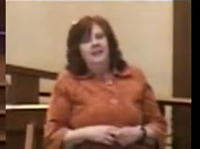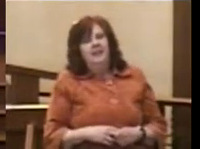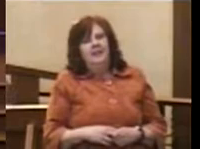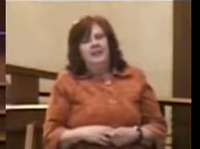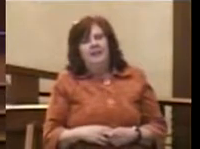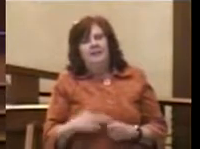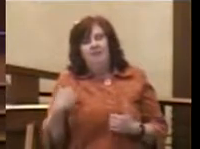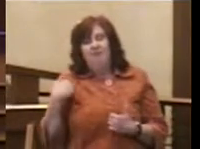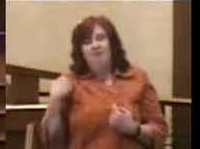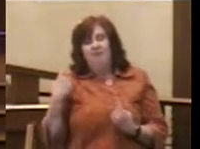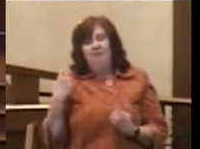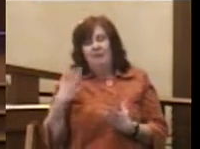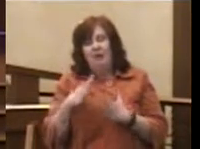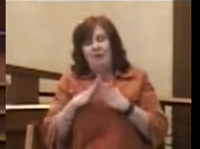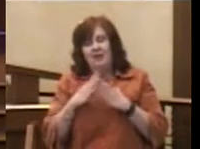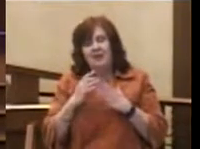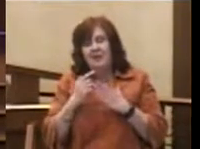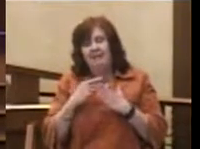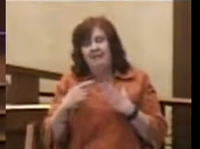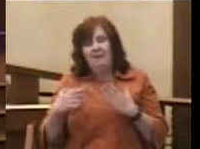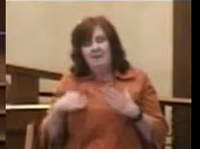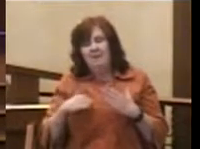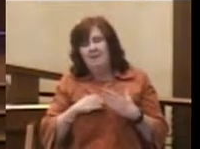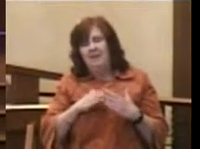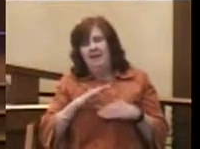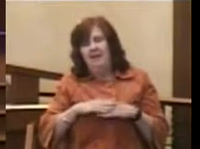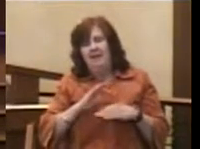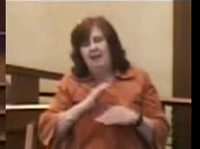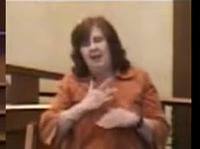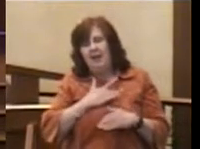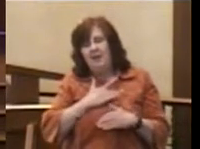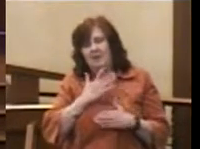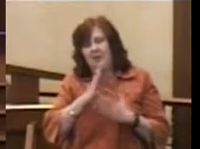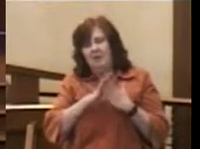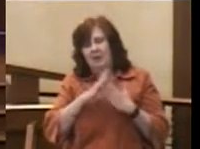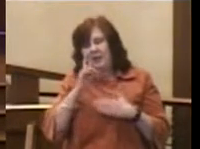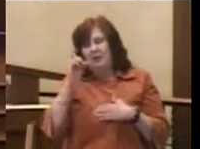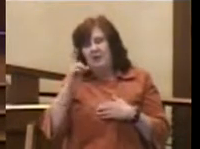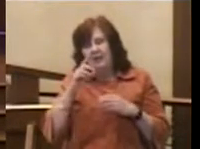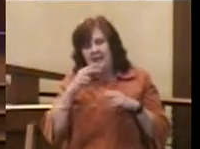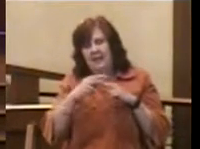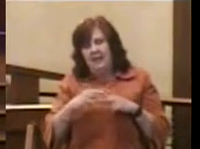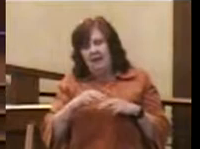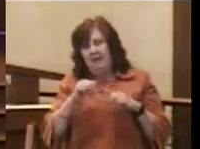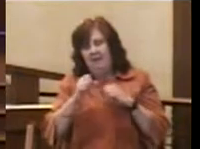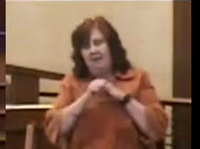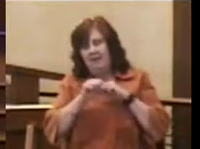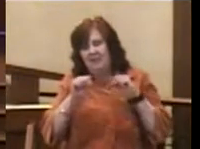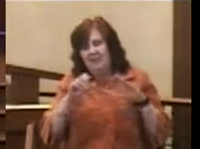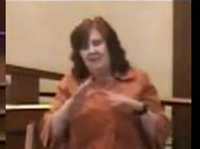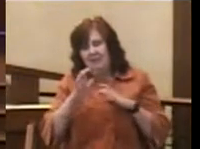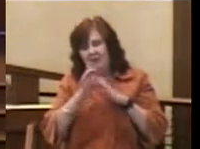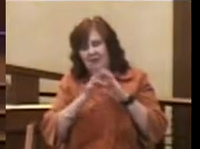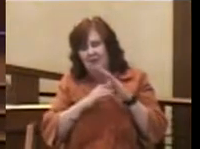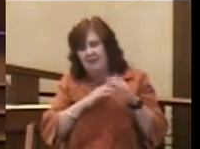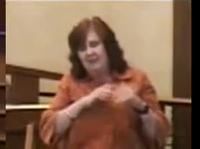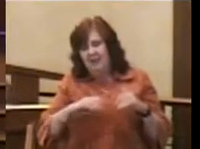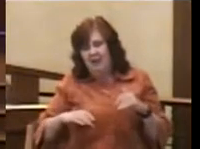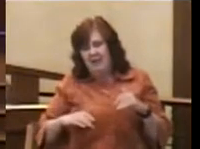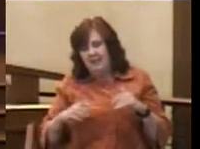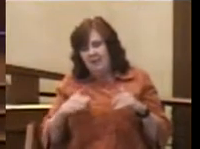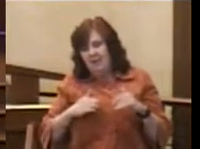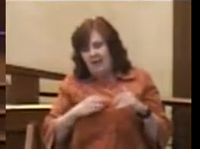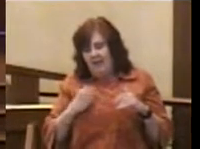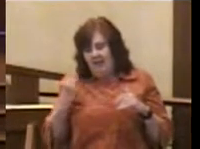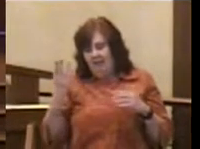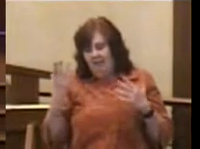These prayers and those which remain on our hearts, we pray to you in the name of our Savior Jesus Christ, and we